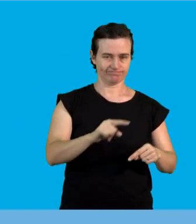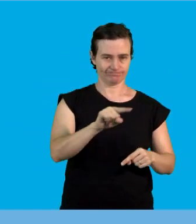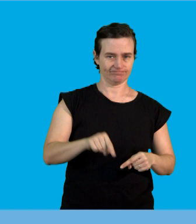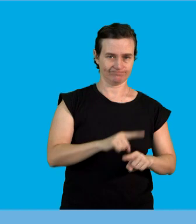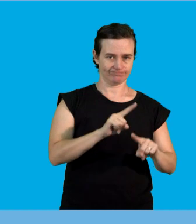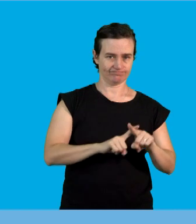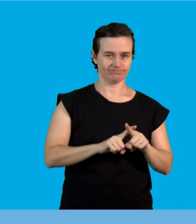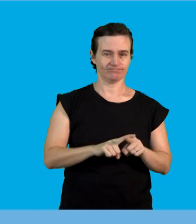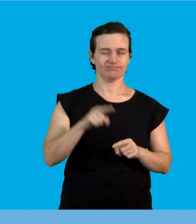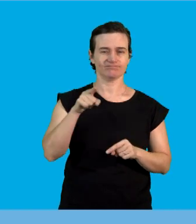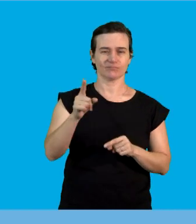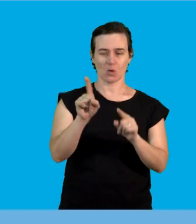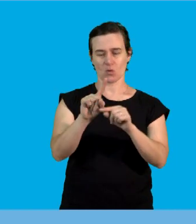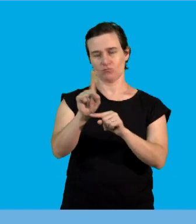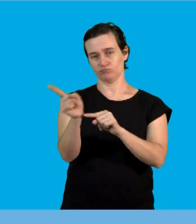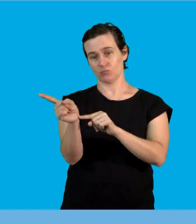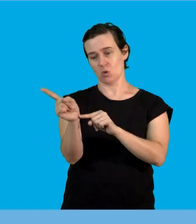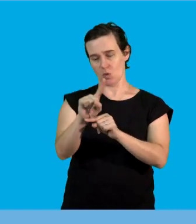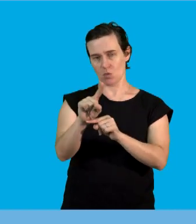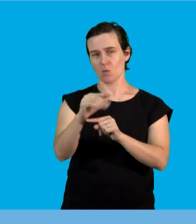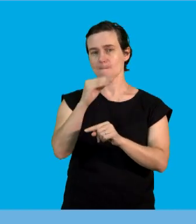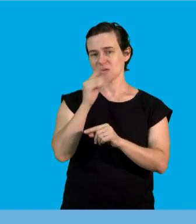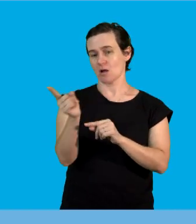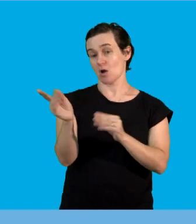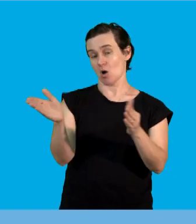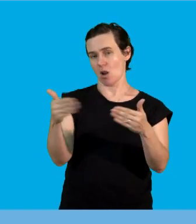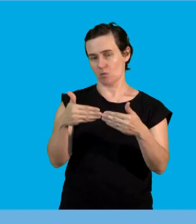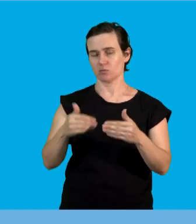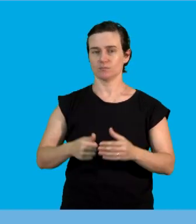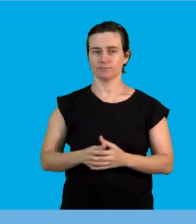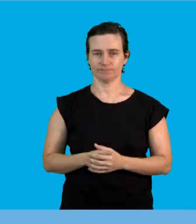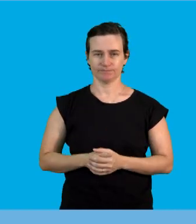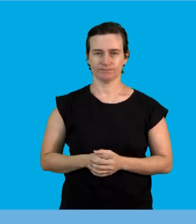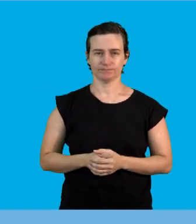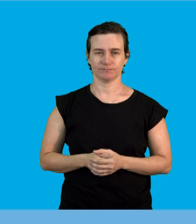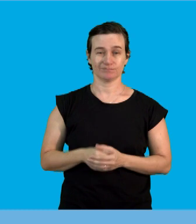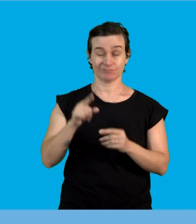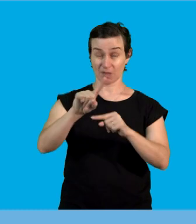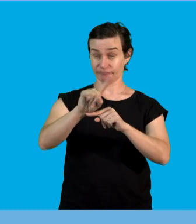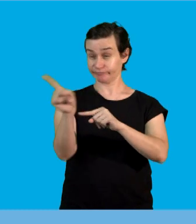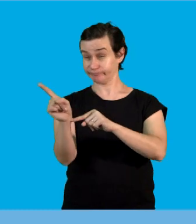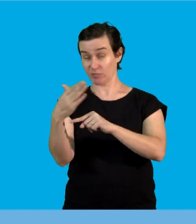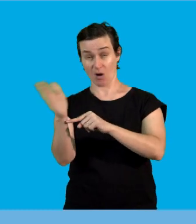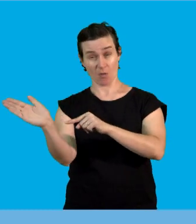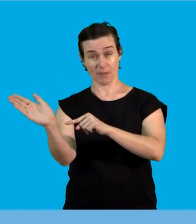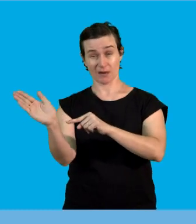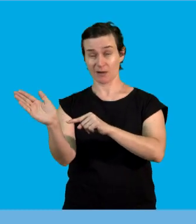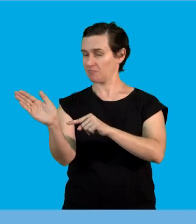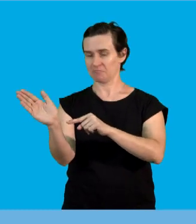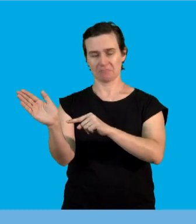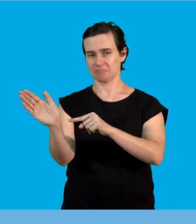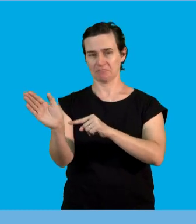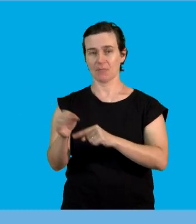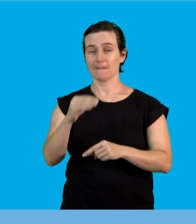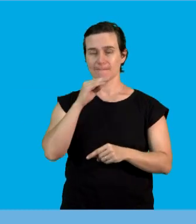and we can put our switch there to show that it's a closed circuit. There's no opening anywhere on this circuit,